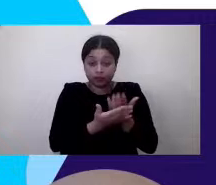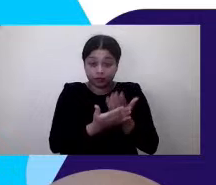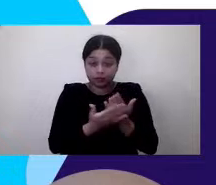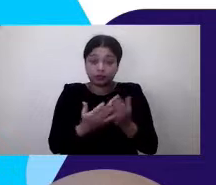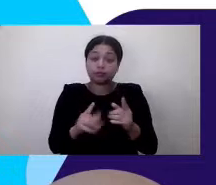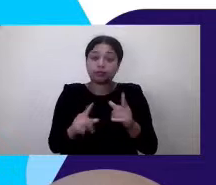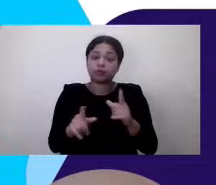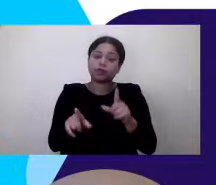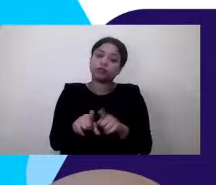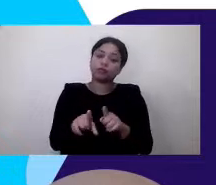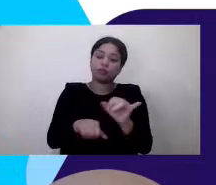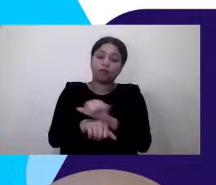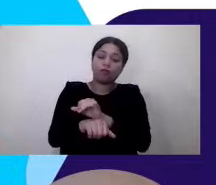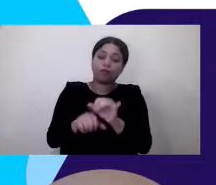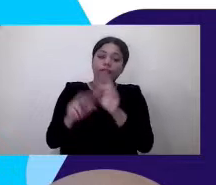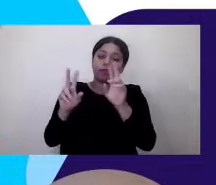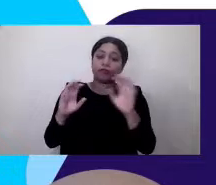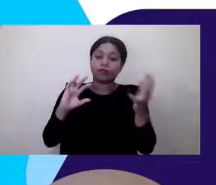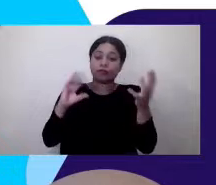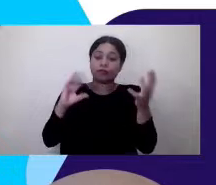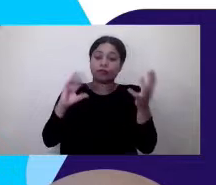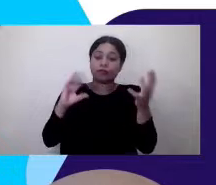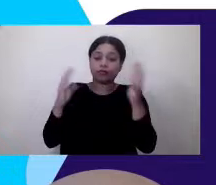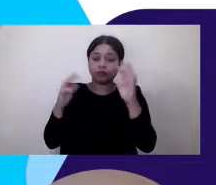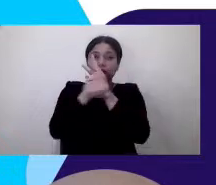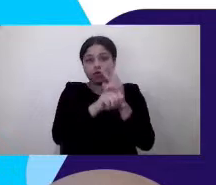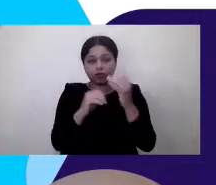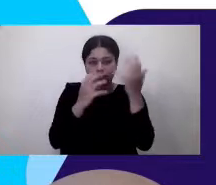environmental care. So let's get started.